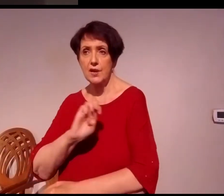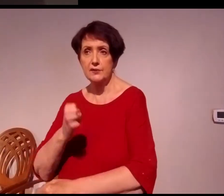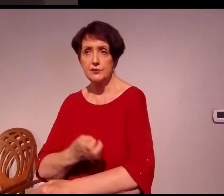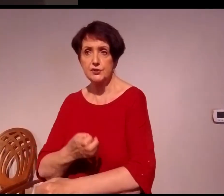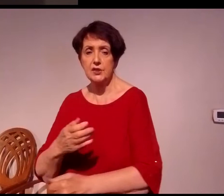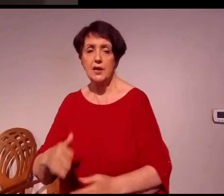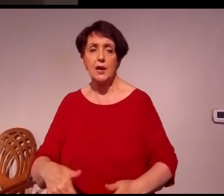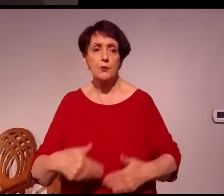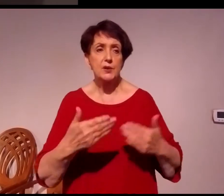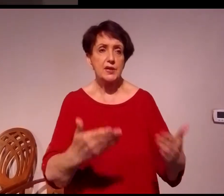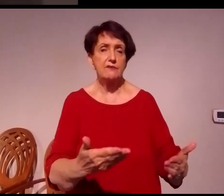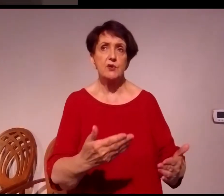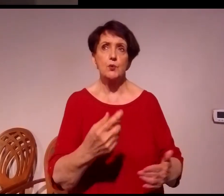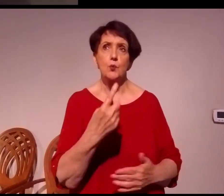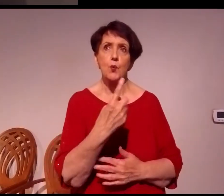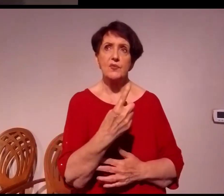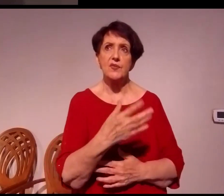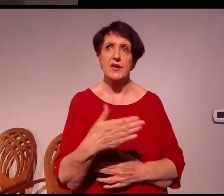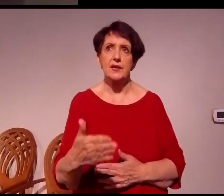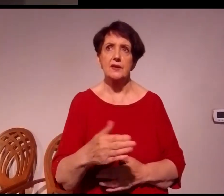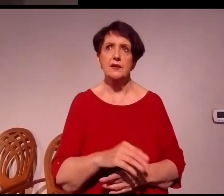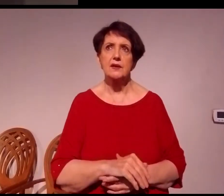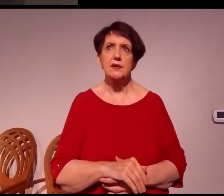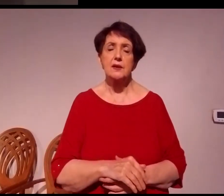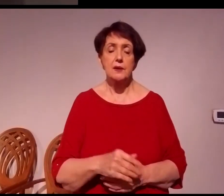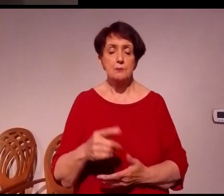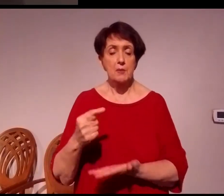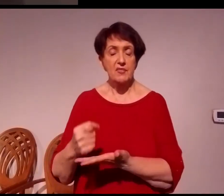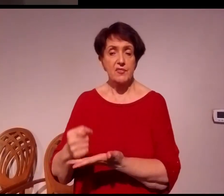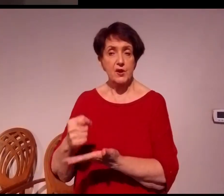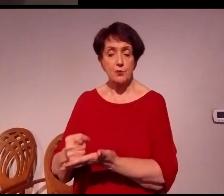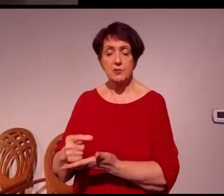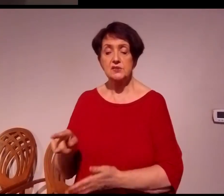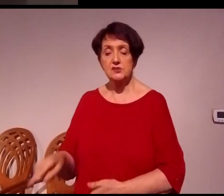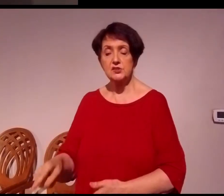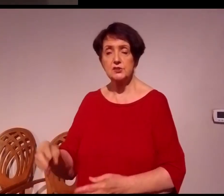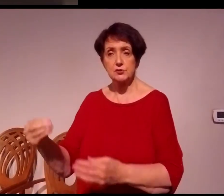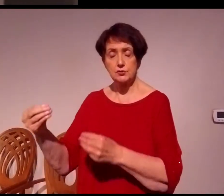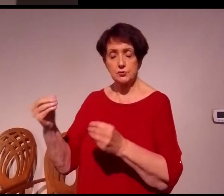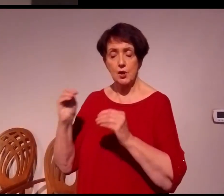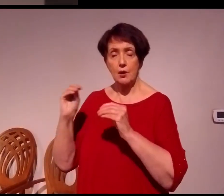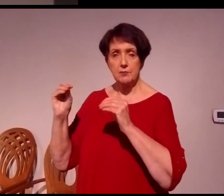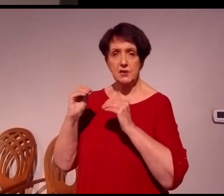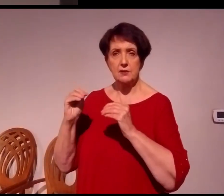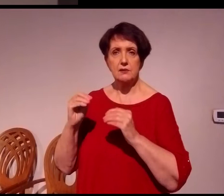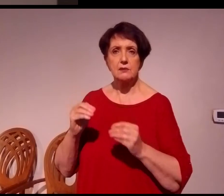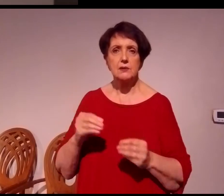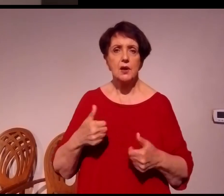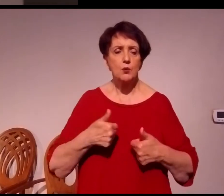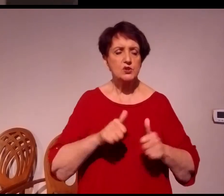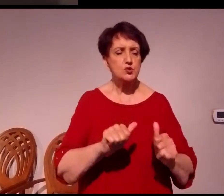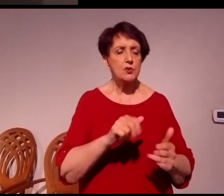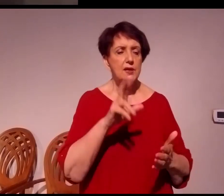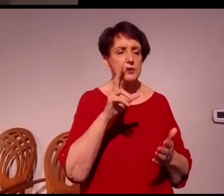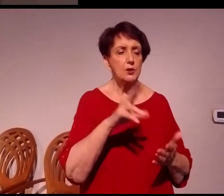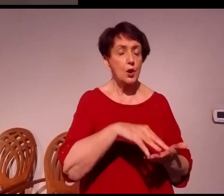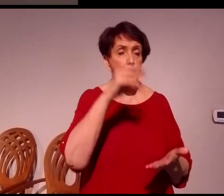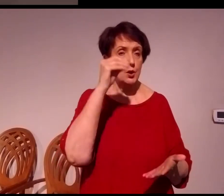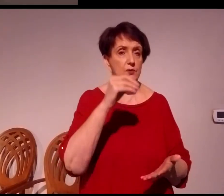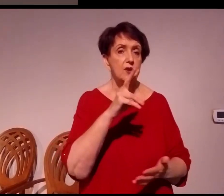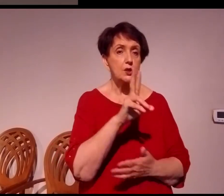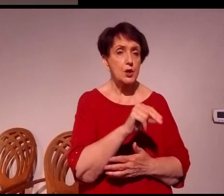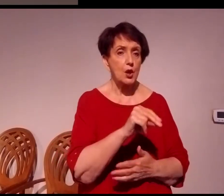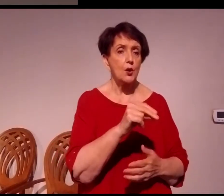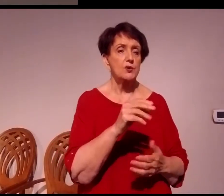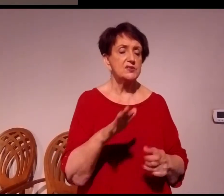would give you this. This is what my therapist taught me when I was trying to learn this notion that no is a complete sentence. She said to